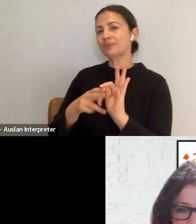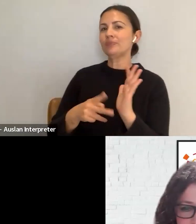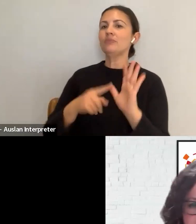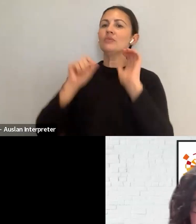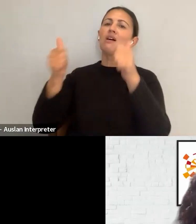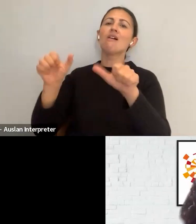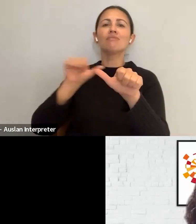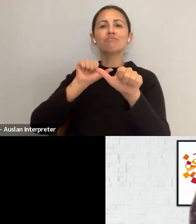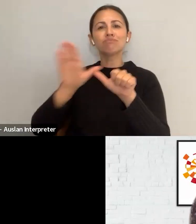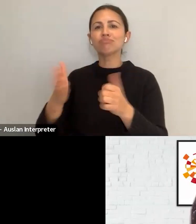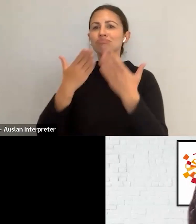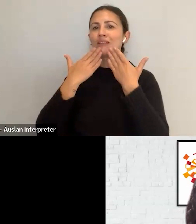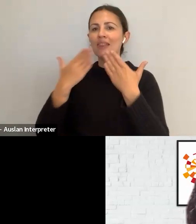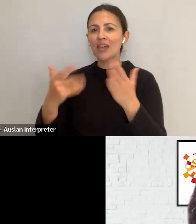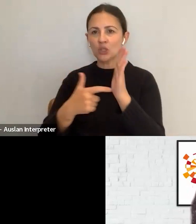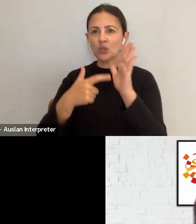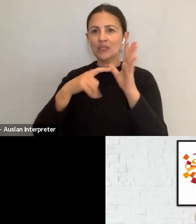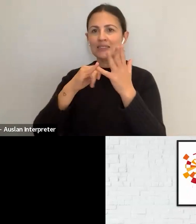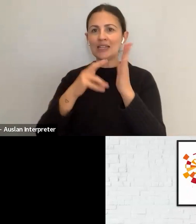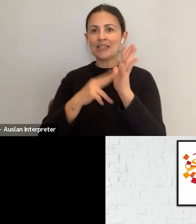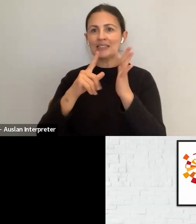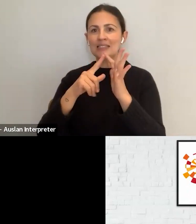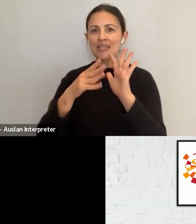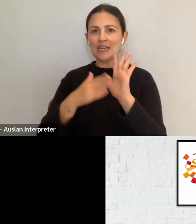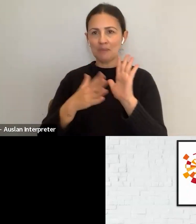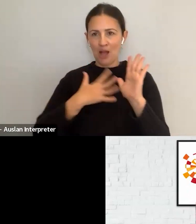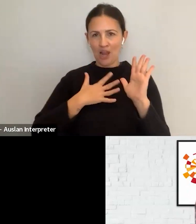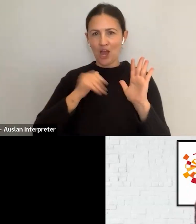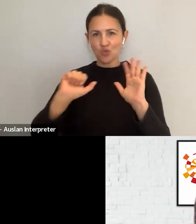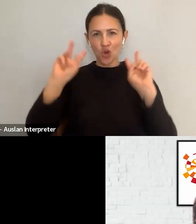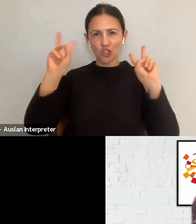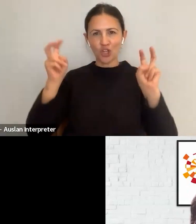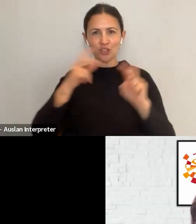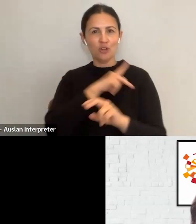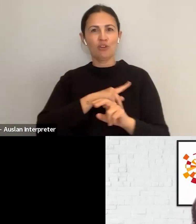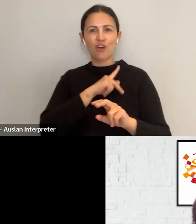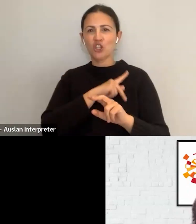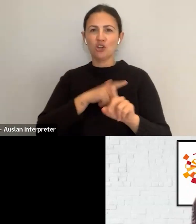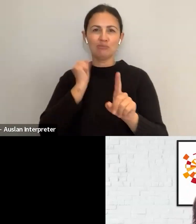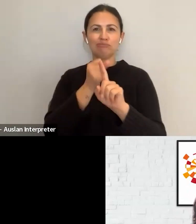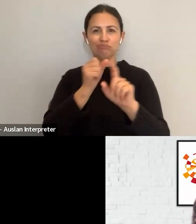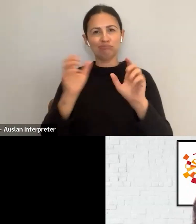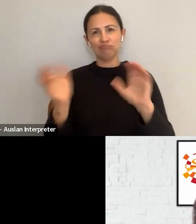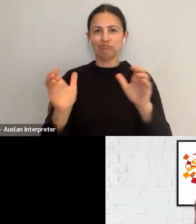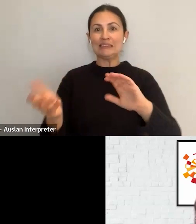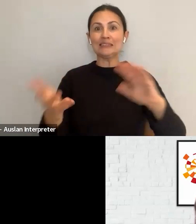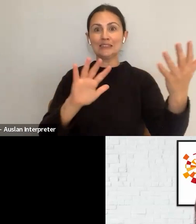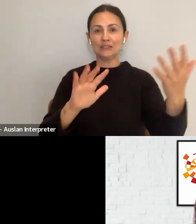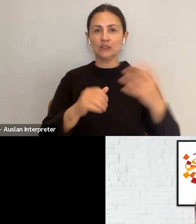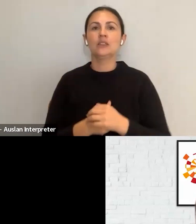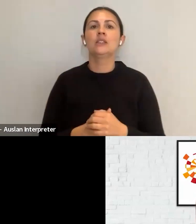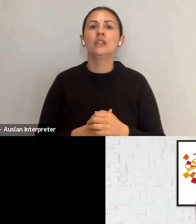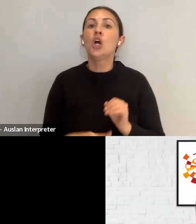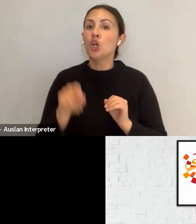I like the idea. I like that title, Professional Disruptor, but also that both you and Lily spoke about, you know, the importance